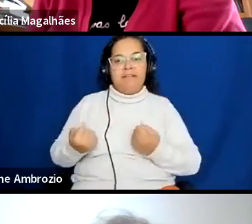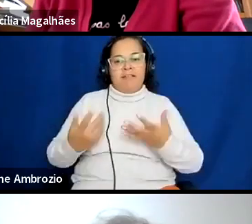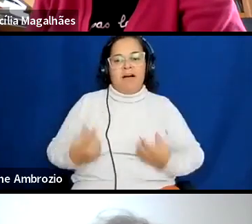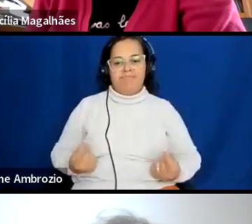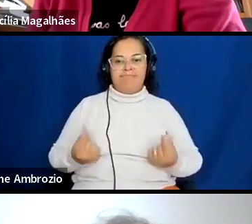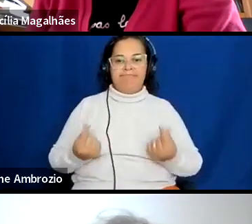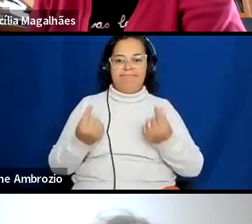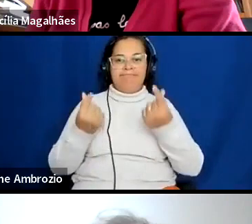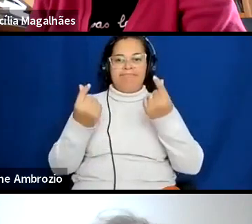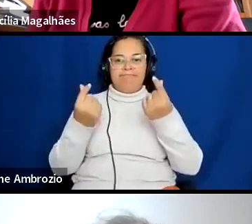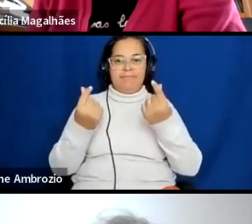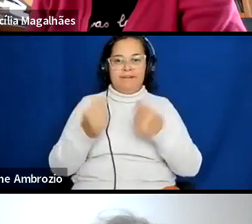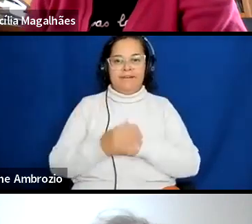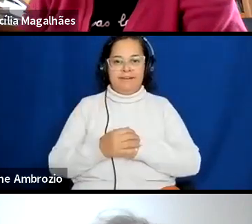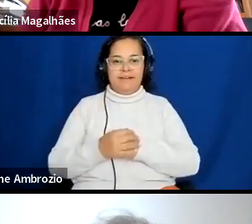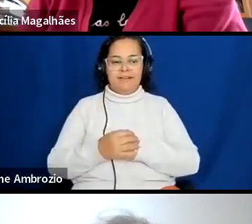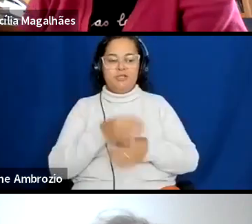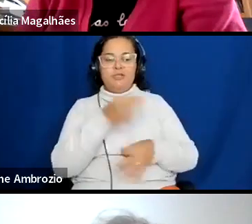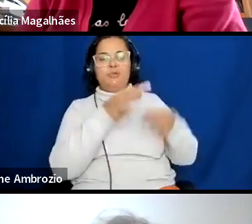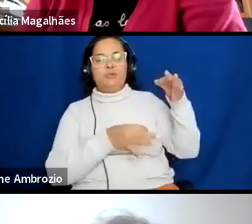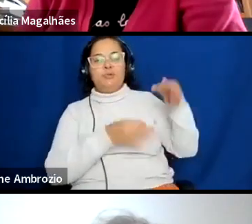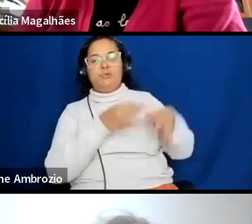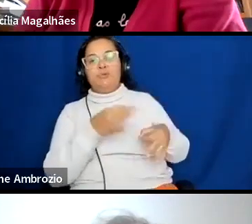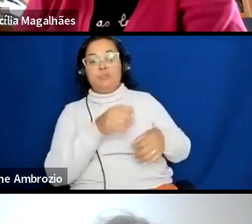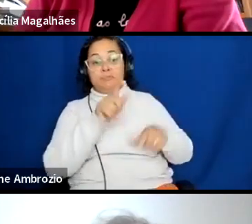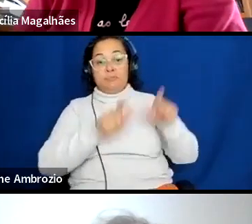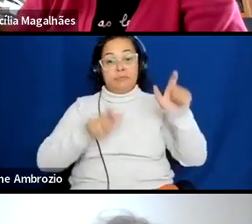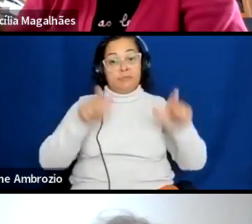define the particular possible